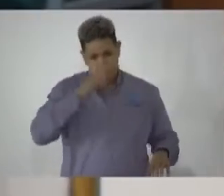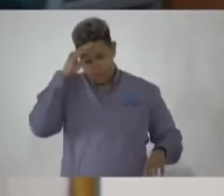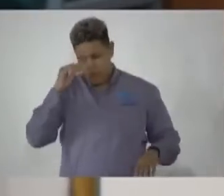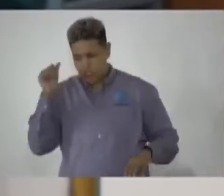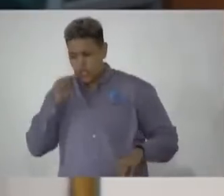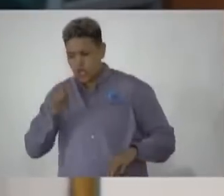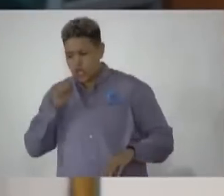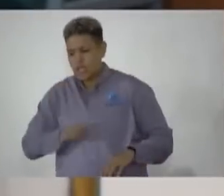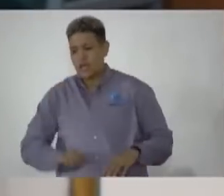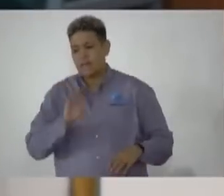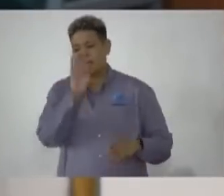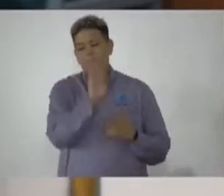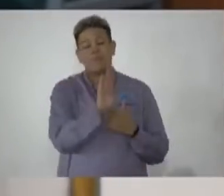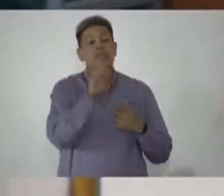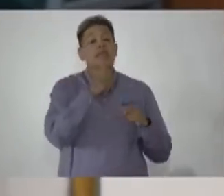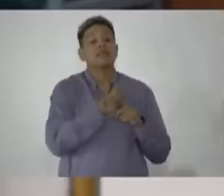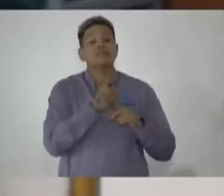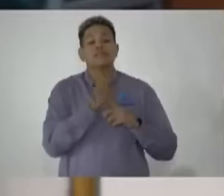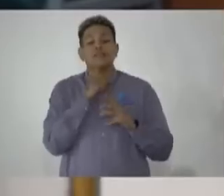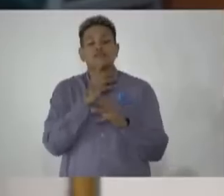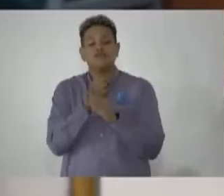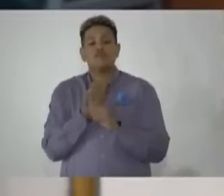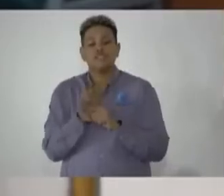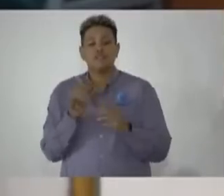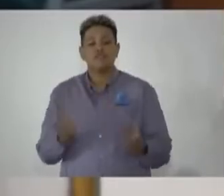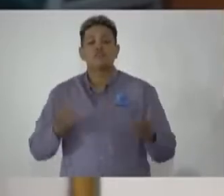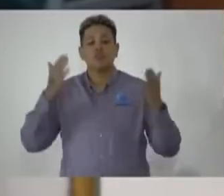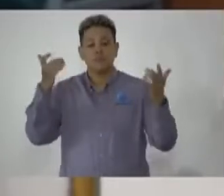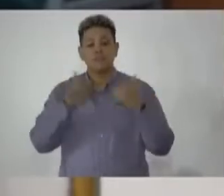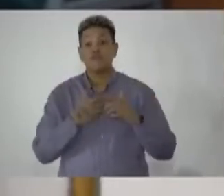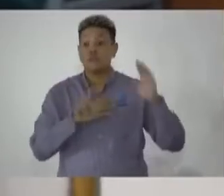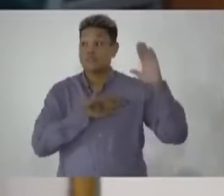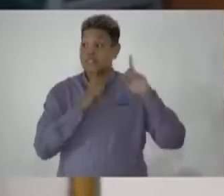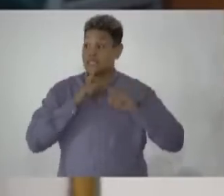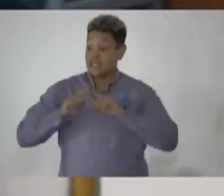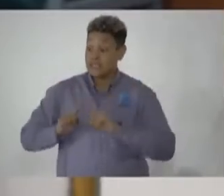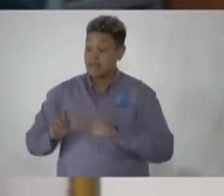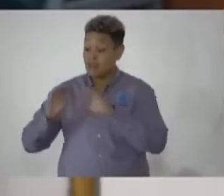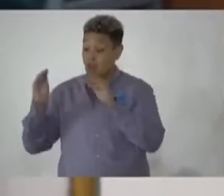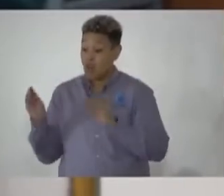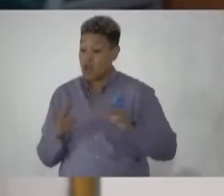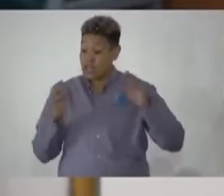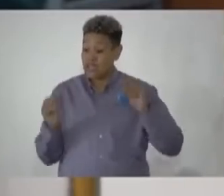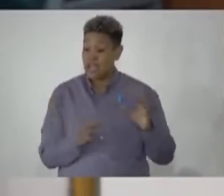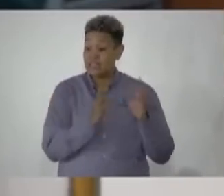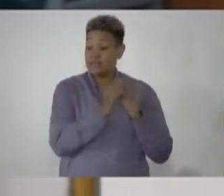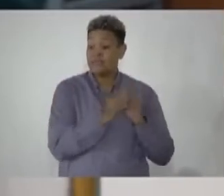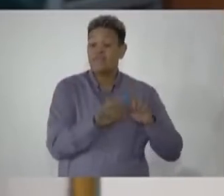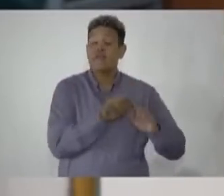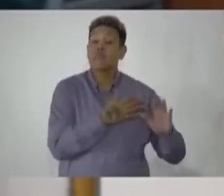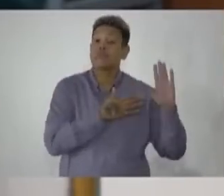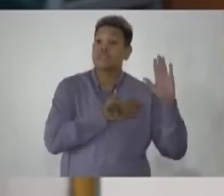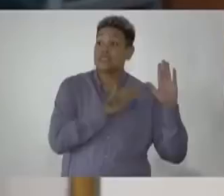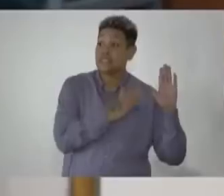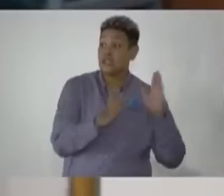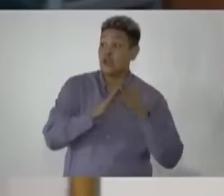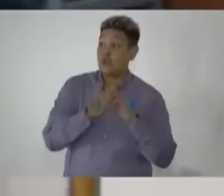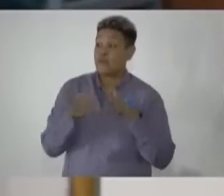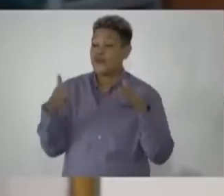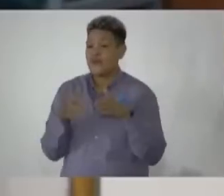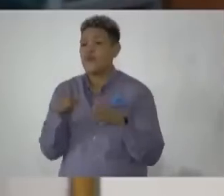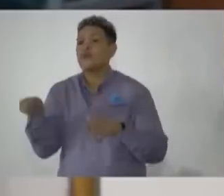girls. B. Receiving submissions from citizens and organizing meetings between citizens, community